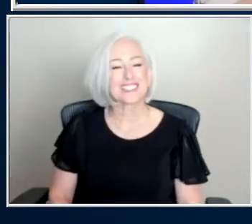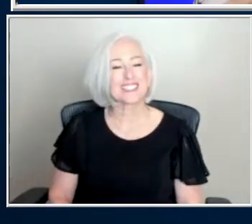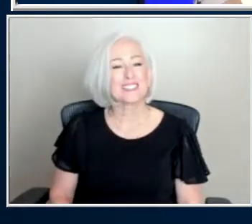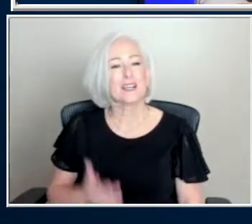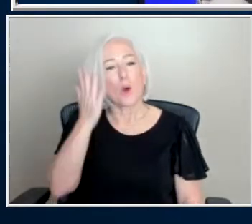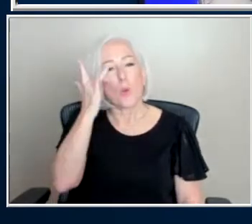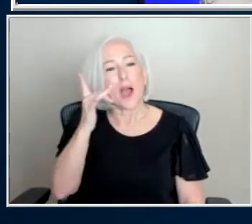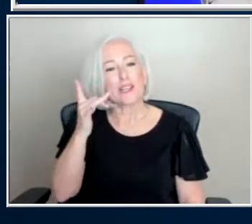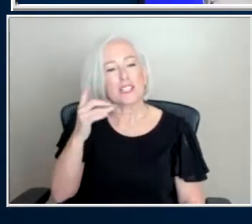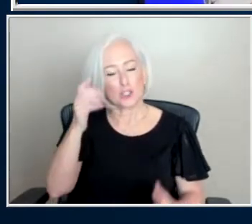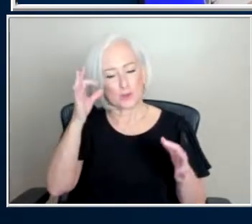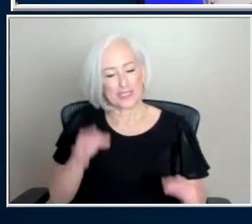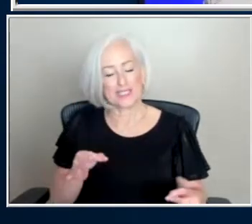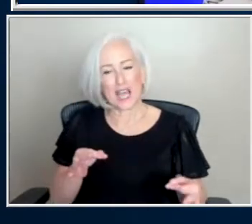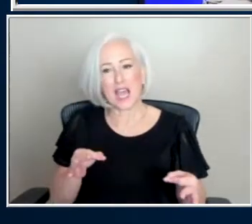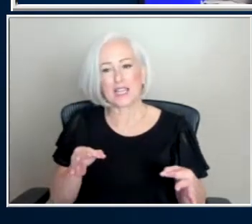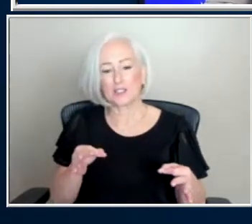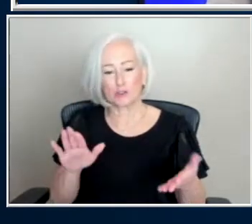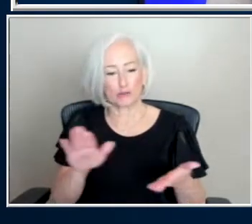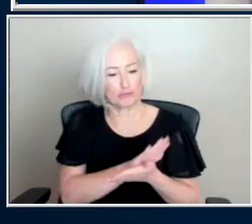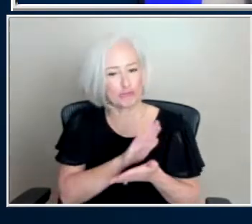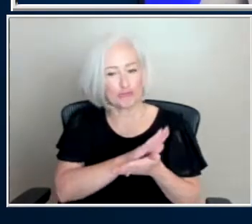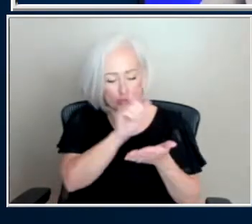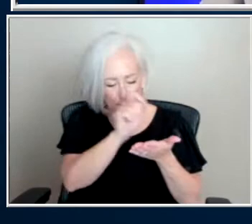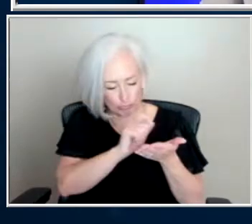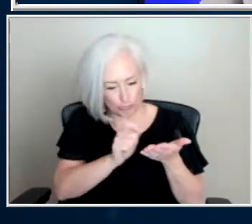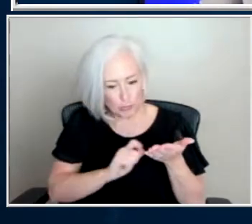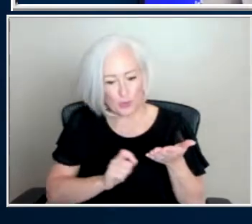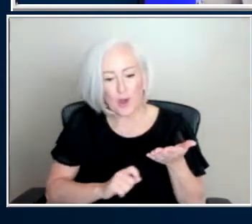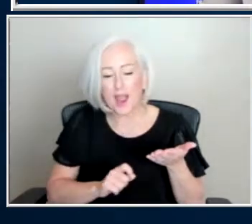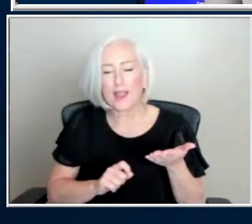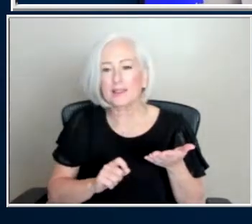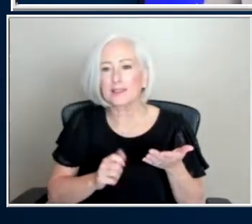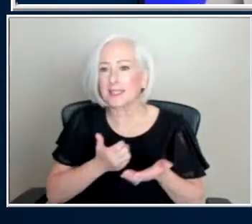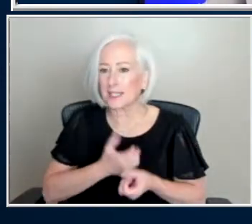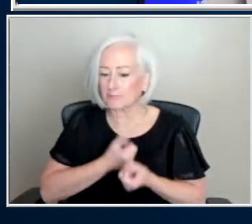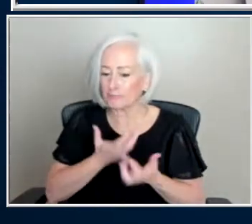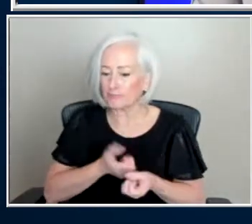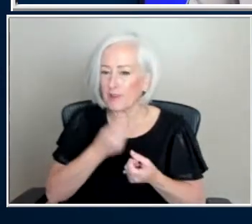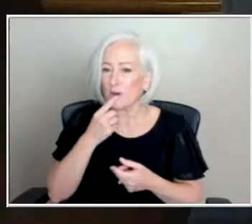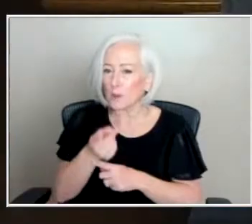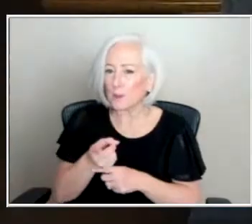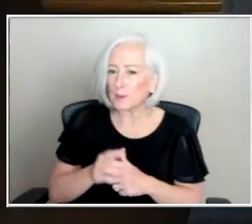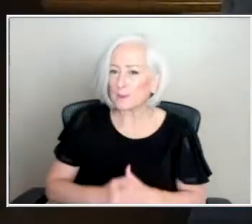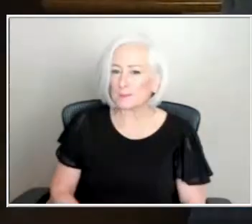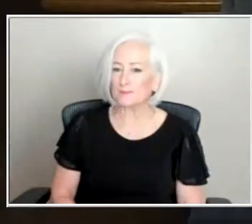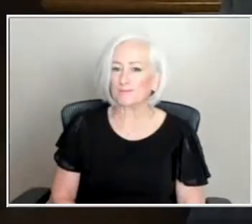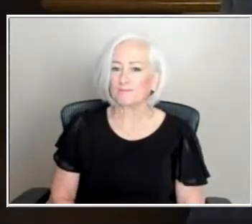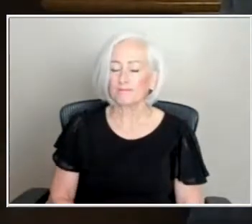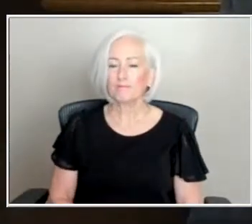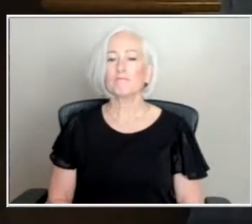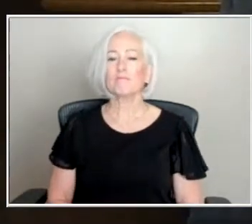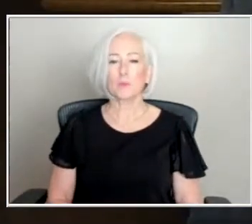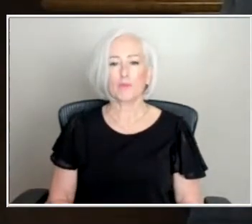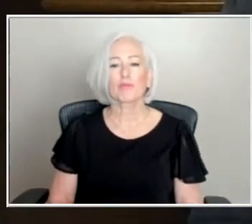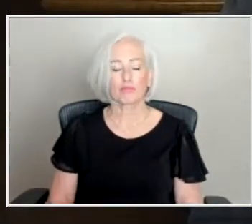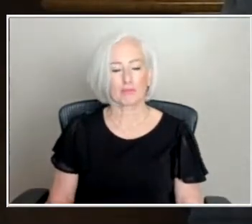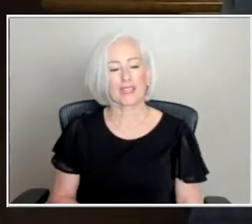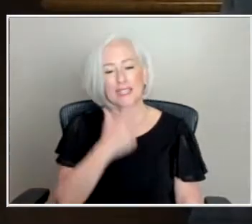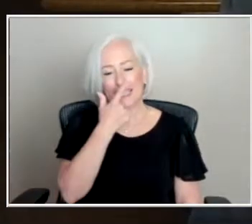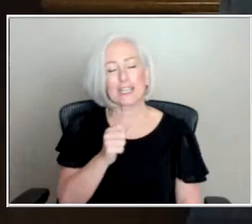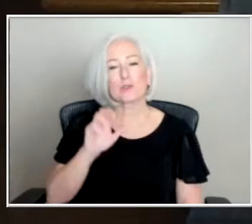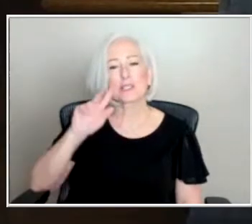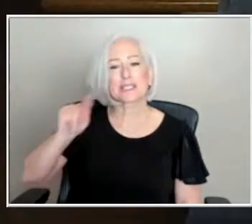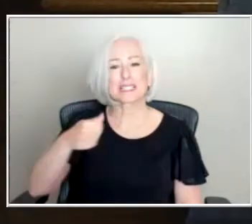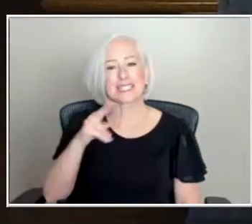paper and start journaling, and how cathartic was that for you? You know, it was interesting because Stephanie's, like